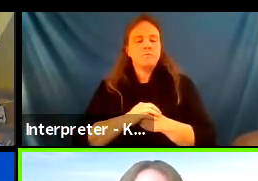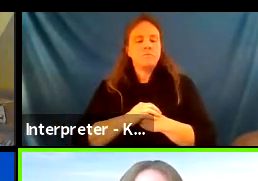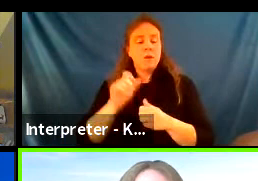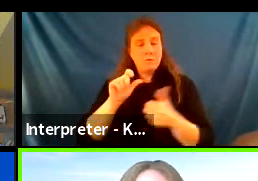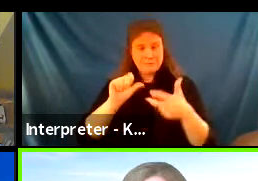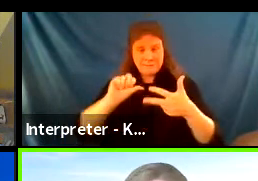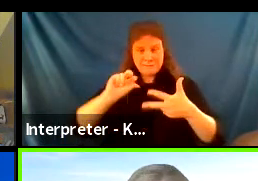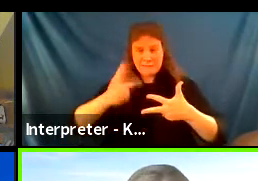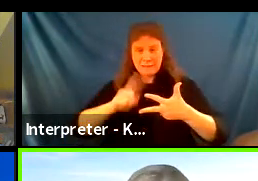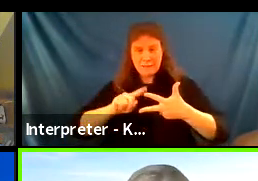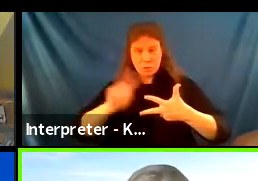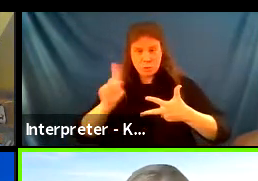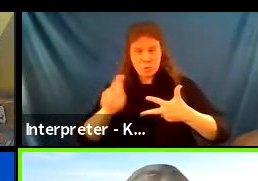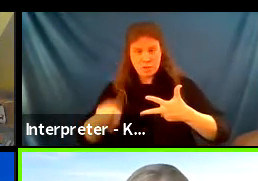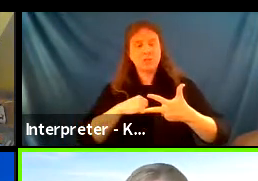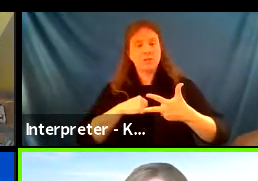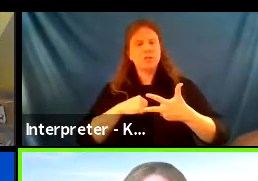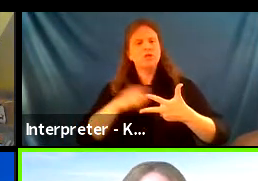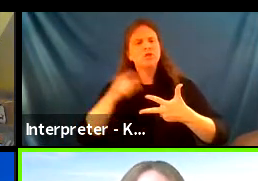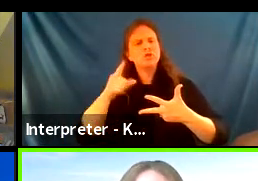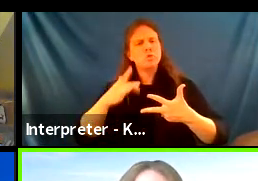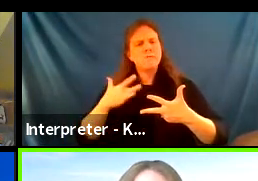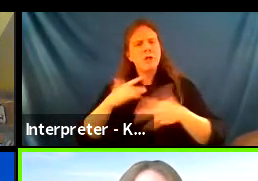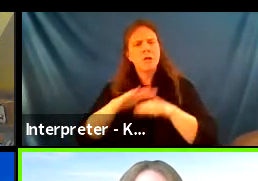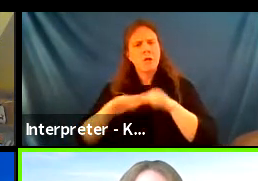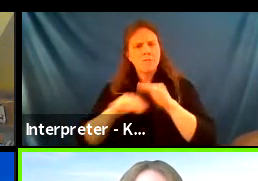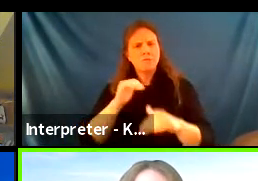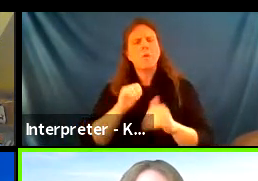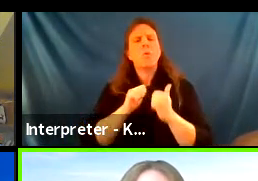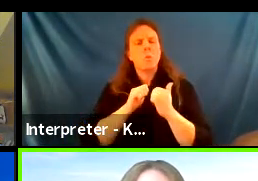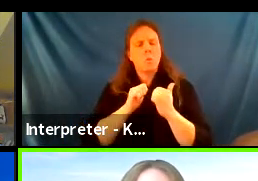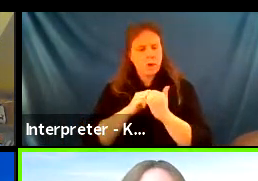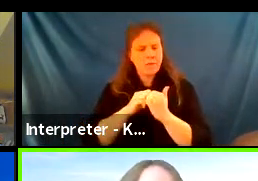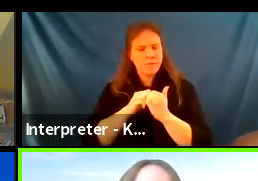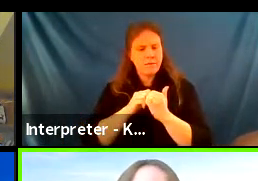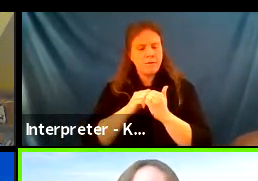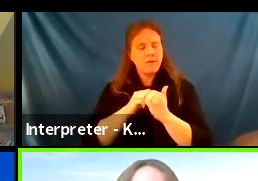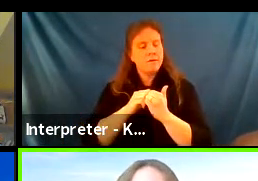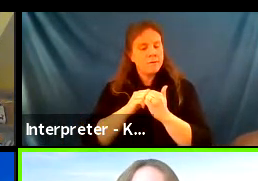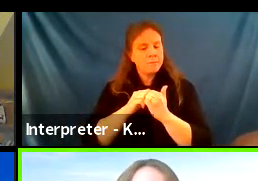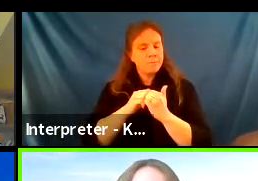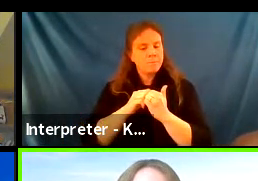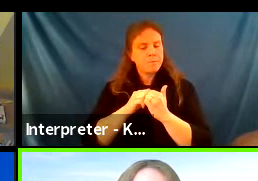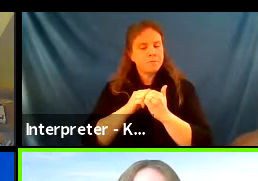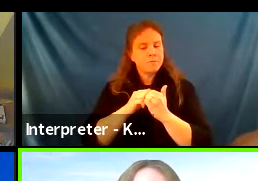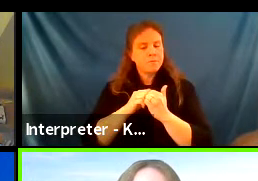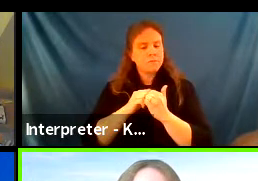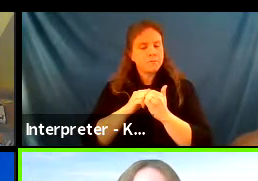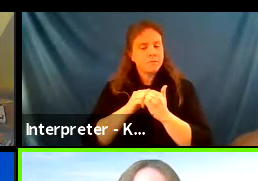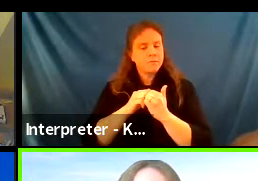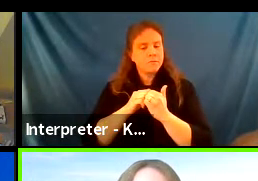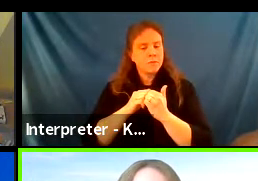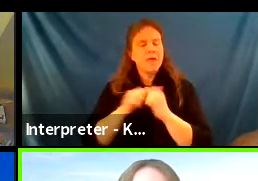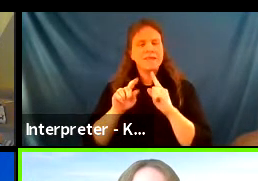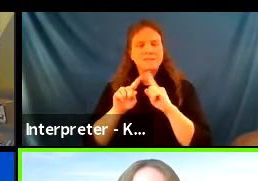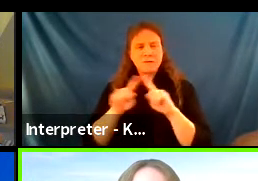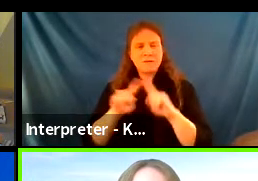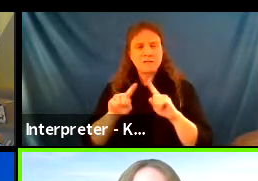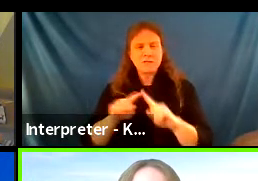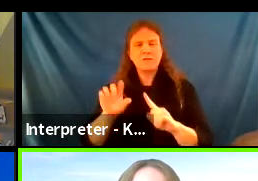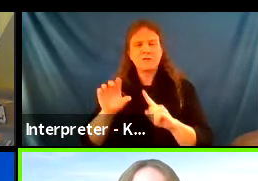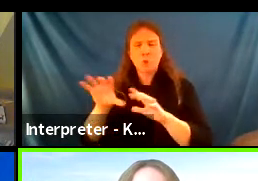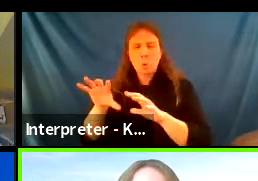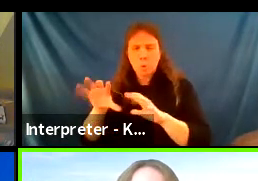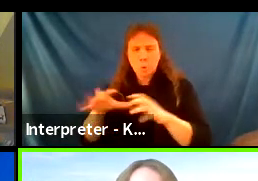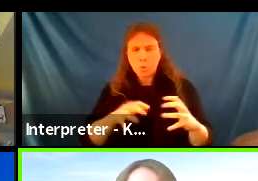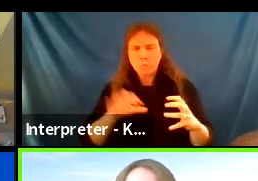feel comfortable with the data, the ethnic, the numbers and the representation in the demographic and ethnicity